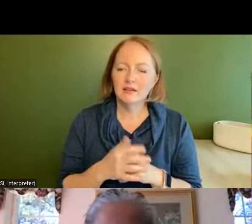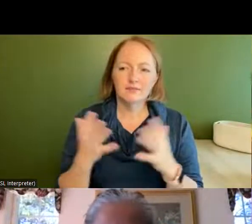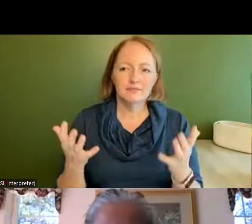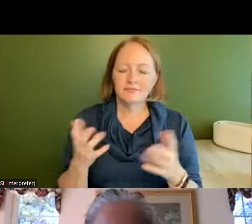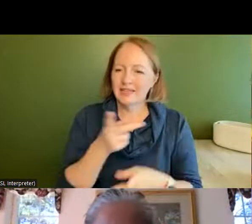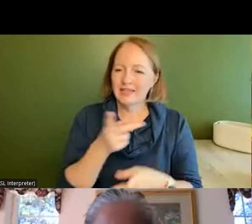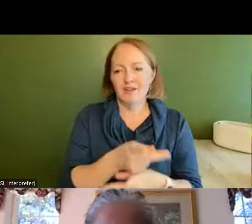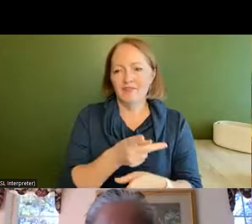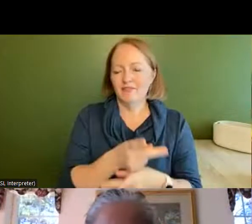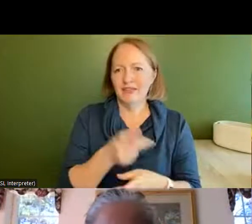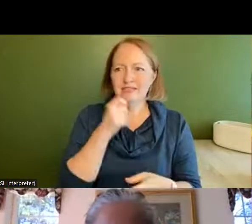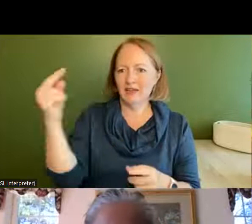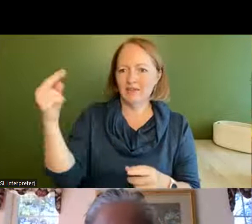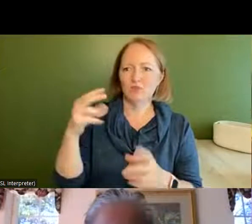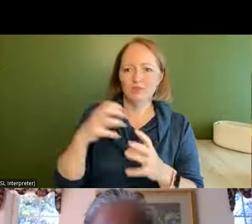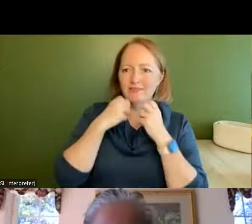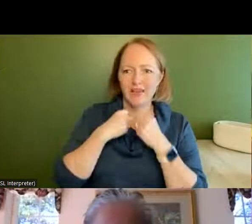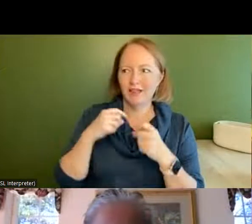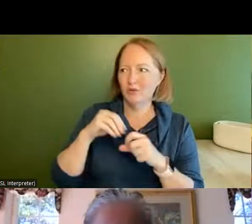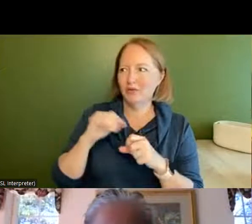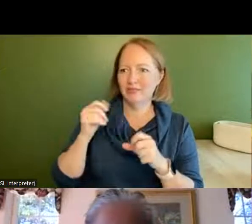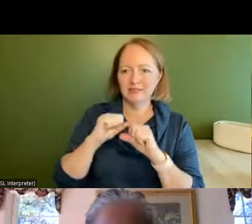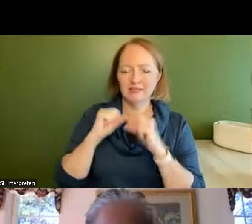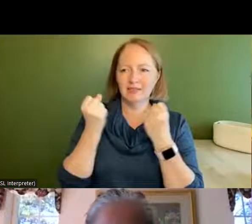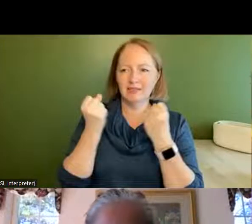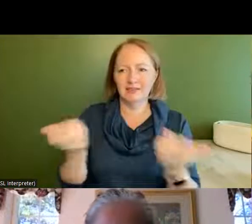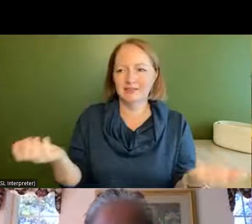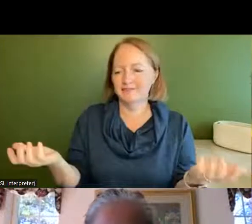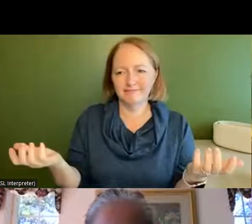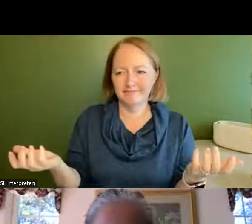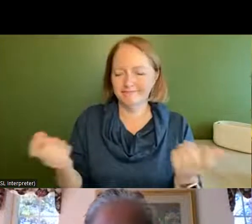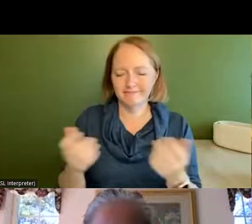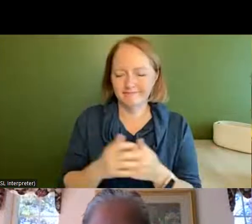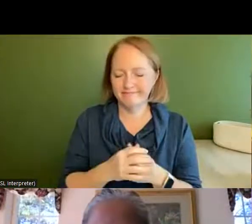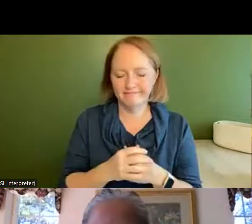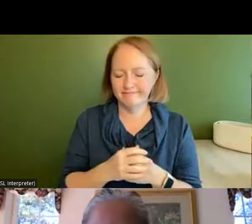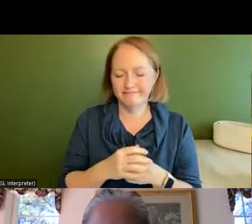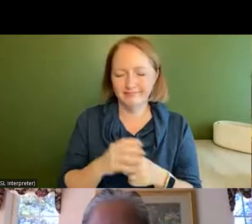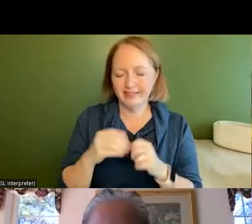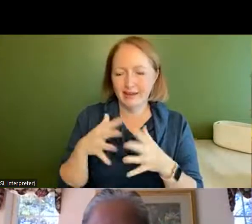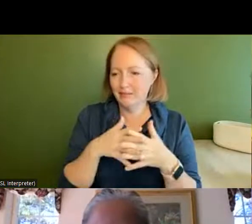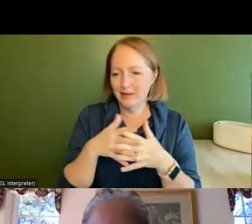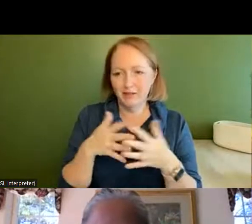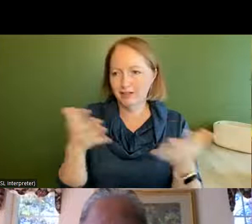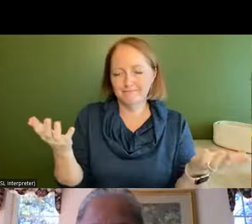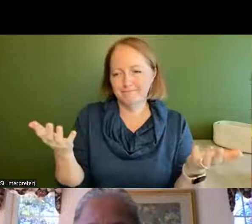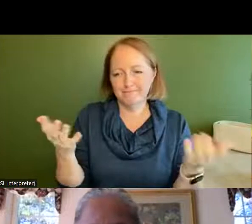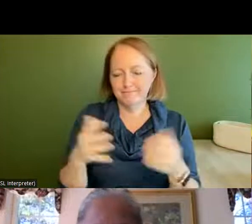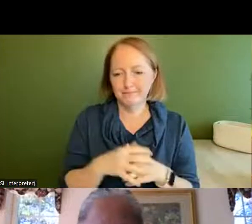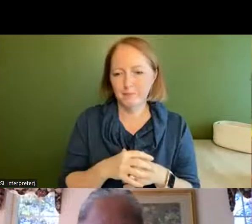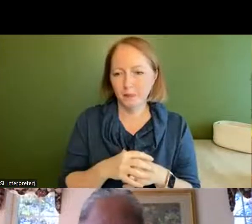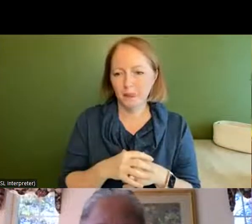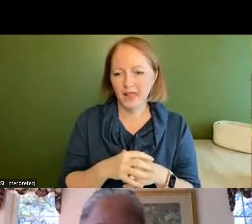caregiving is not seen as a value in this in our society and in the United States.